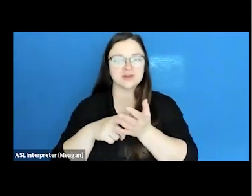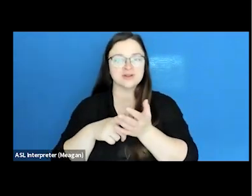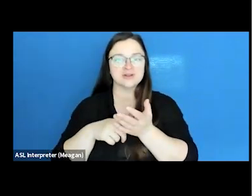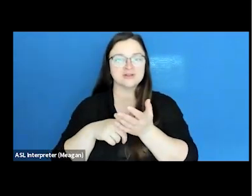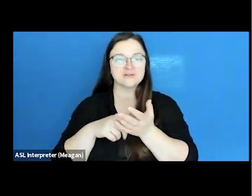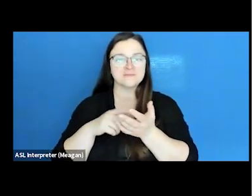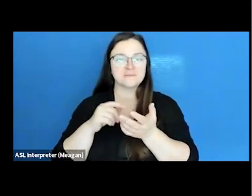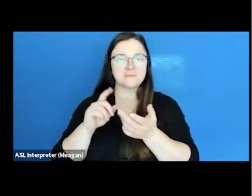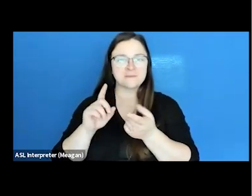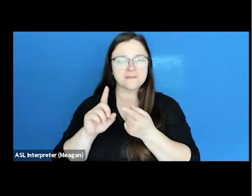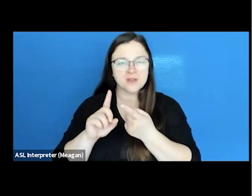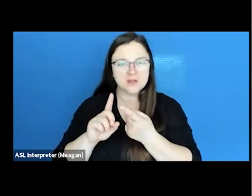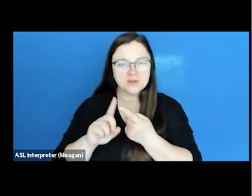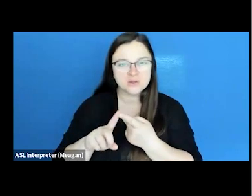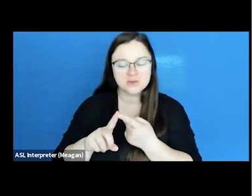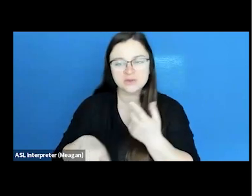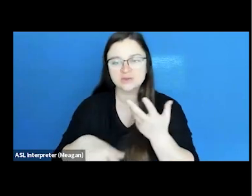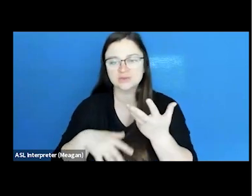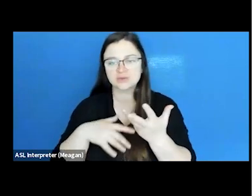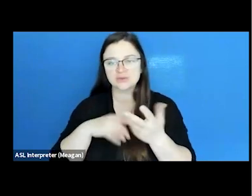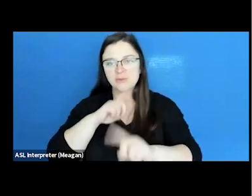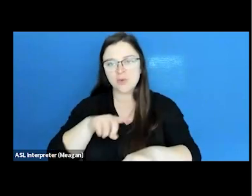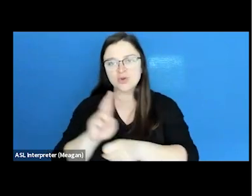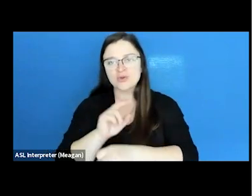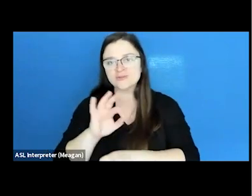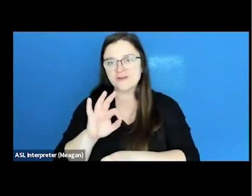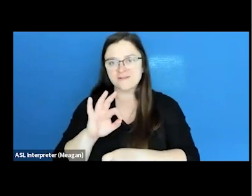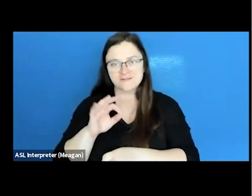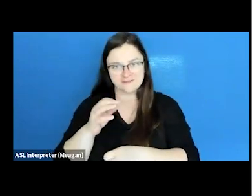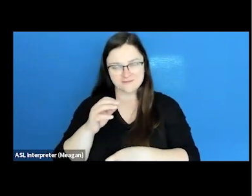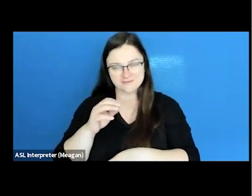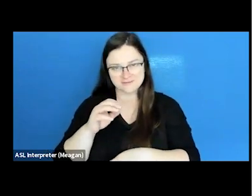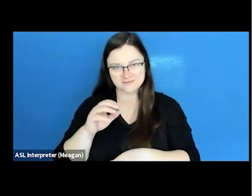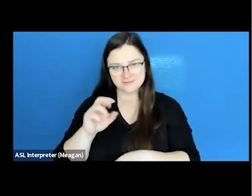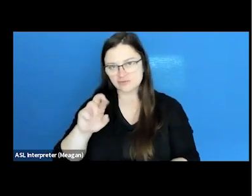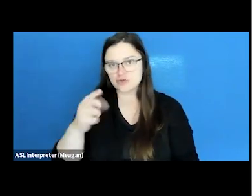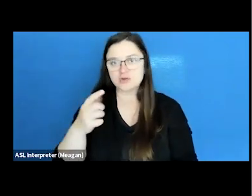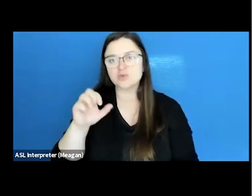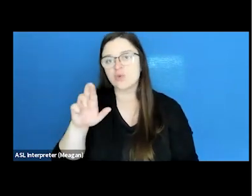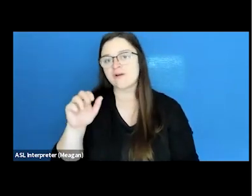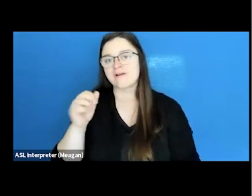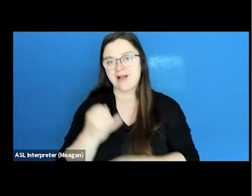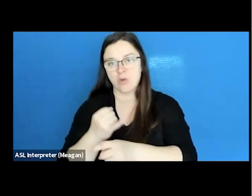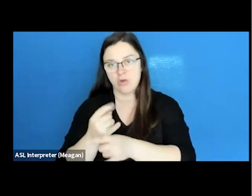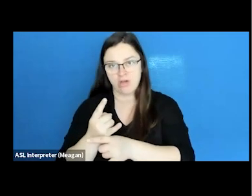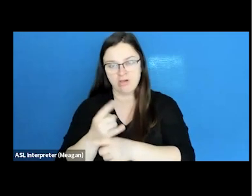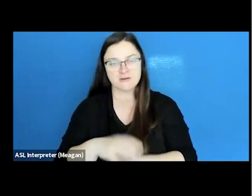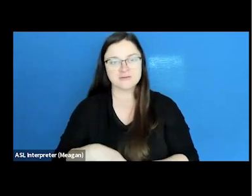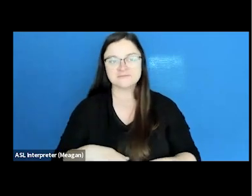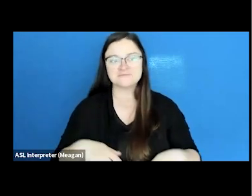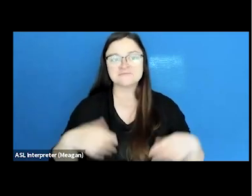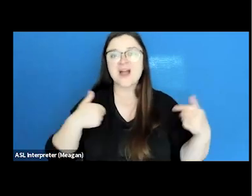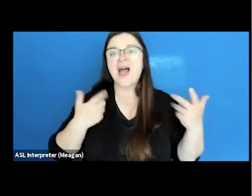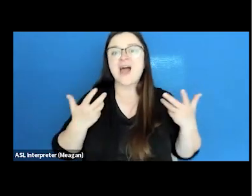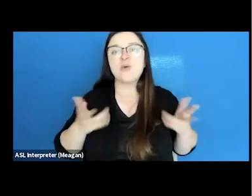of time. So what are you thinking at this point? How am I going to get all of this done? I don't want anybody to